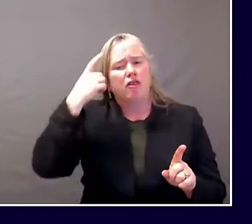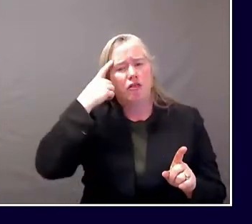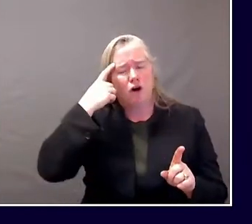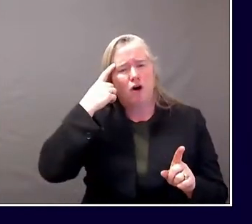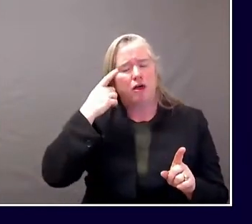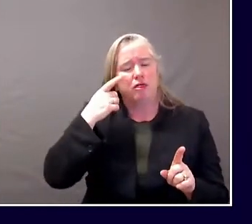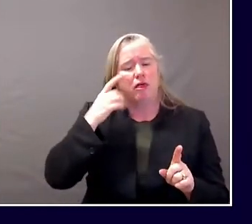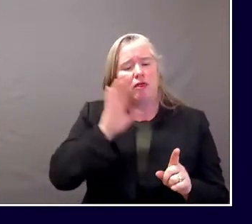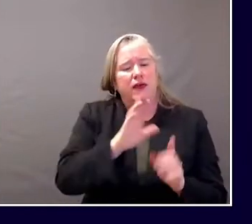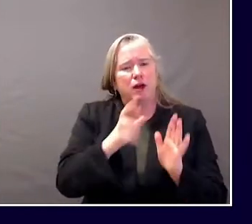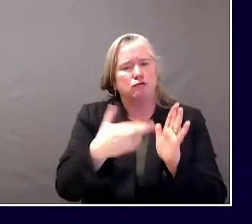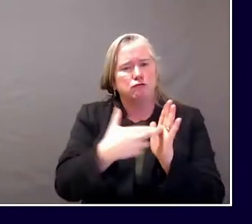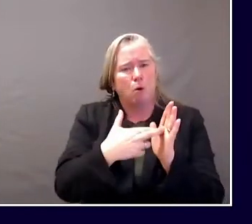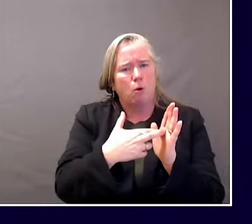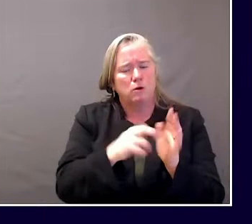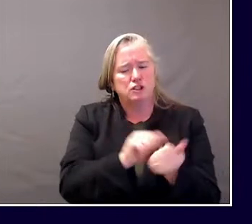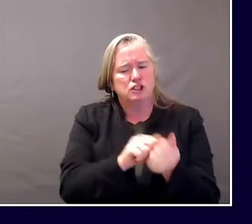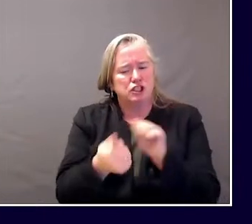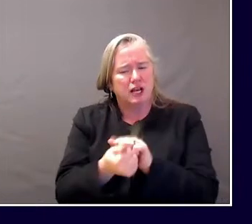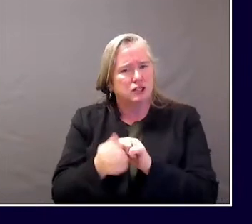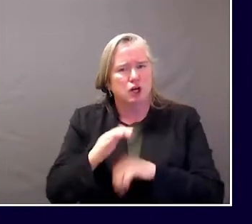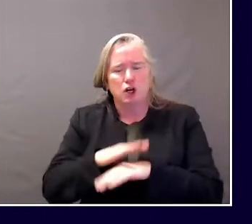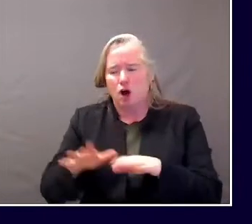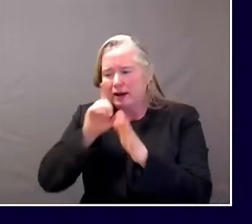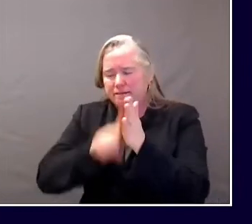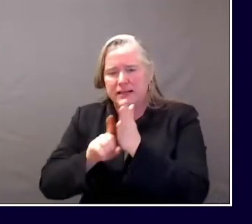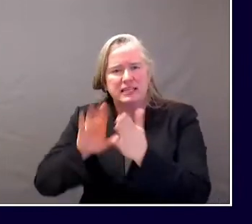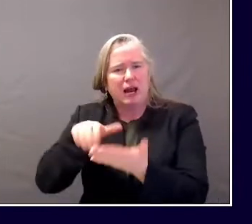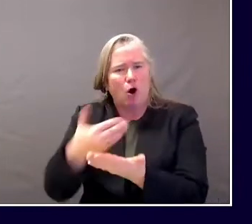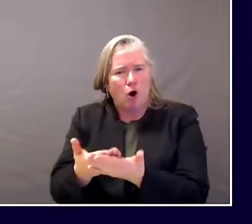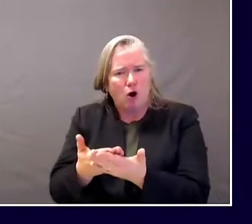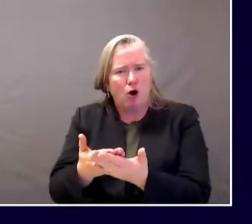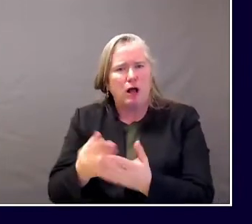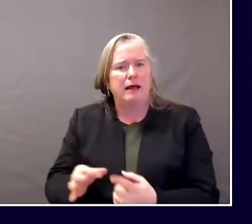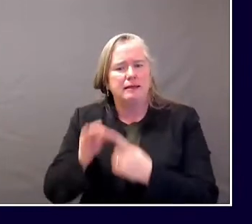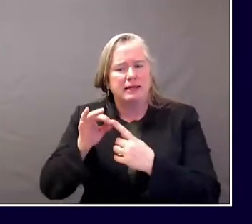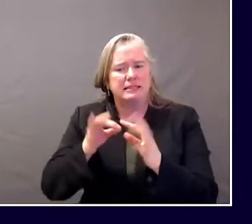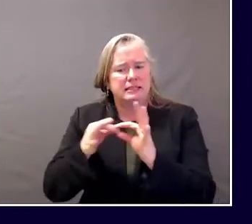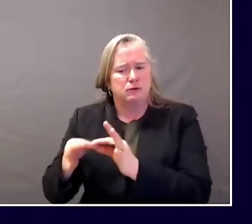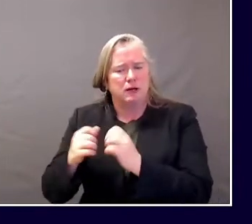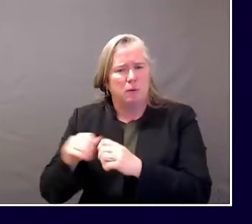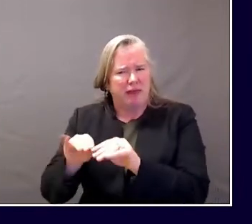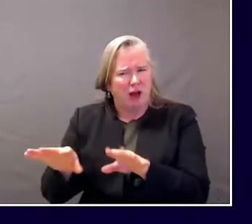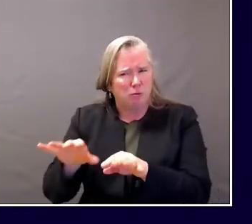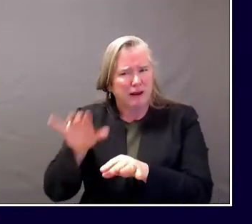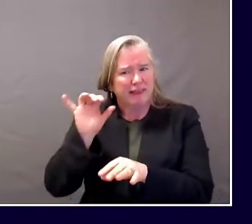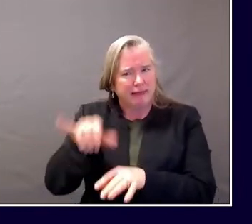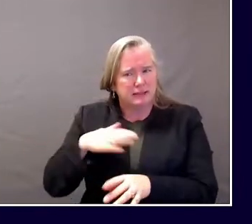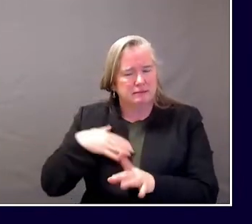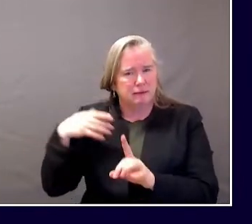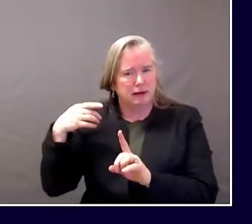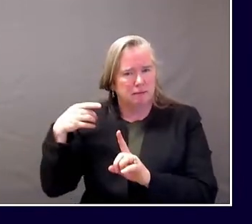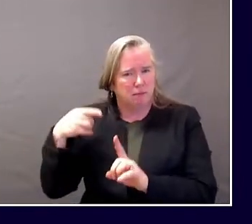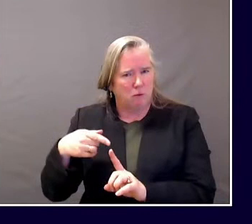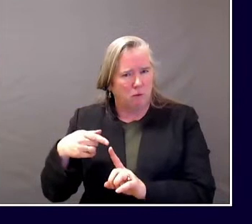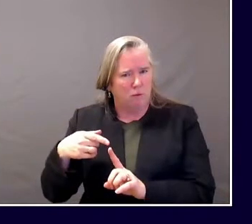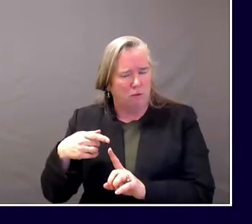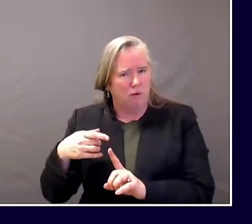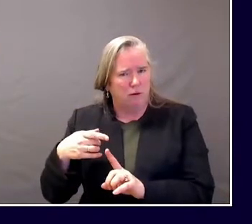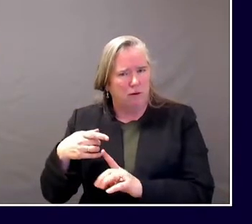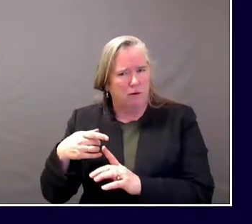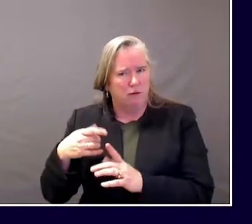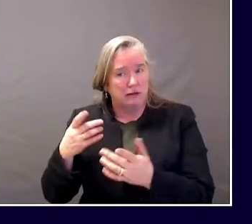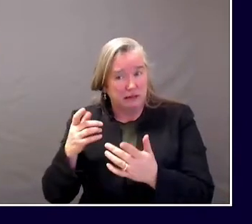weren't investigating every case unless it's related to some kind of outbreak. So that's why I'm wondering if it's not a